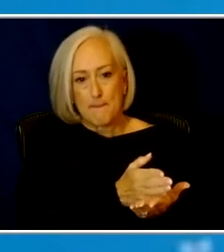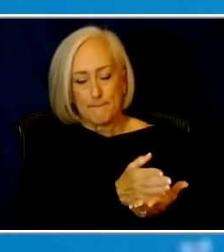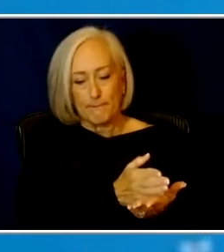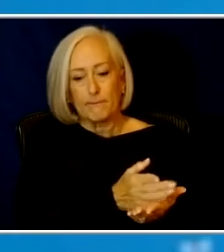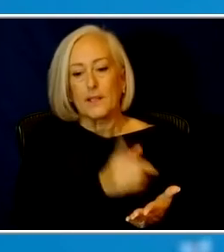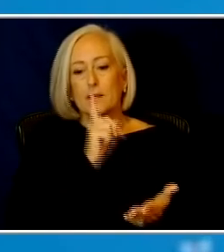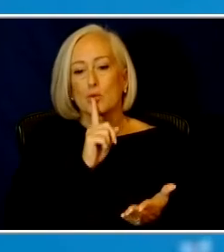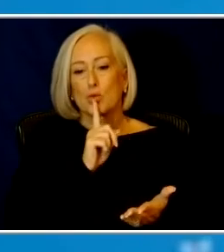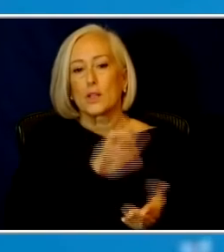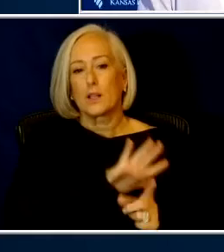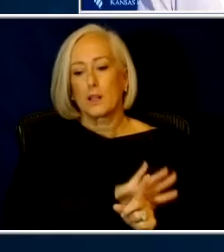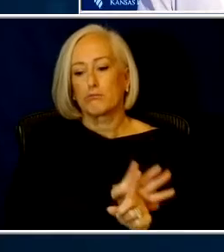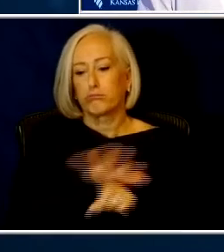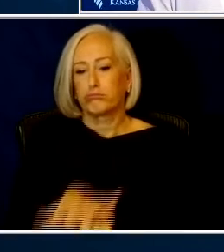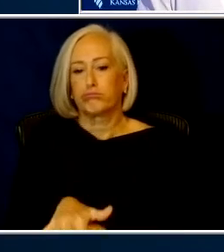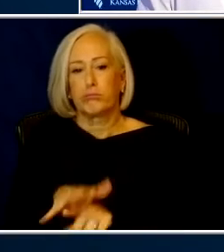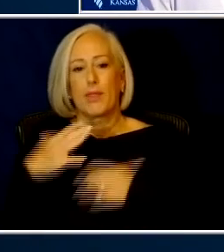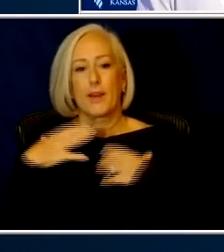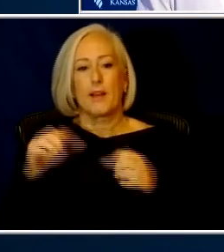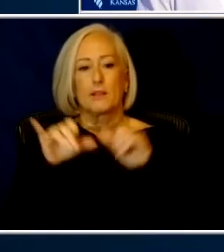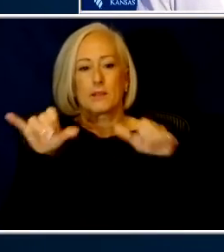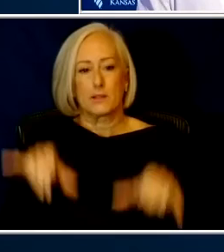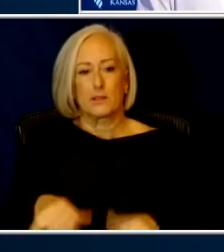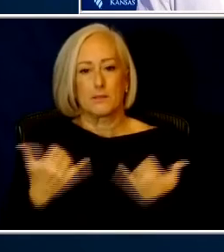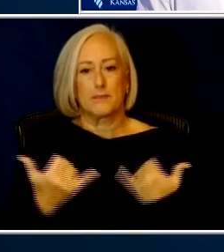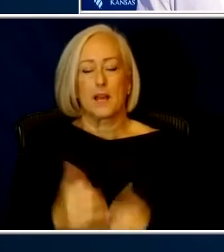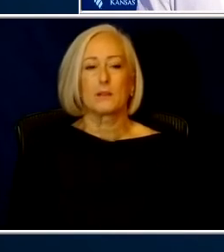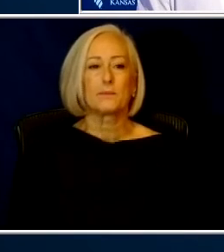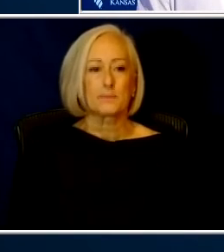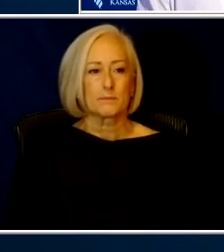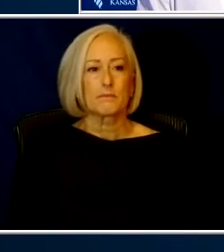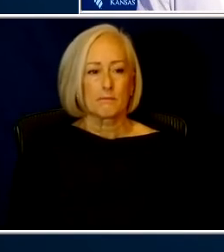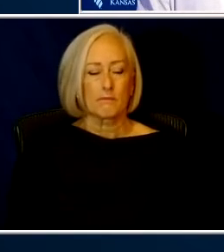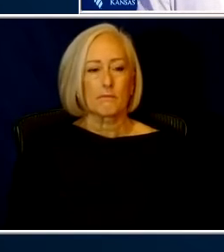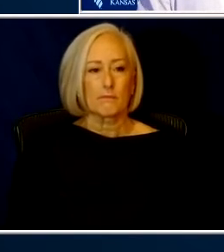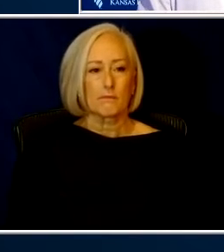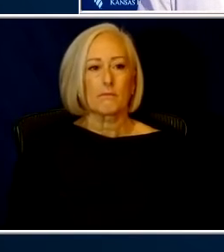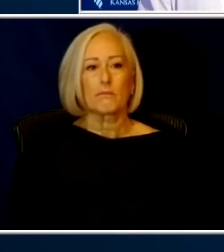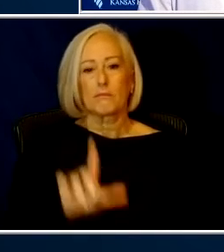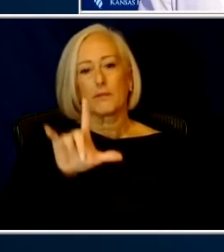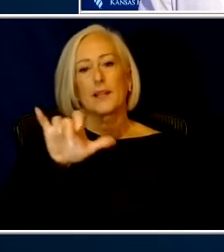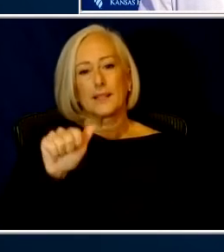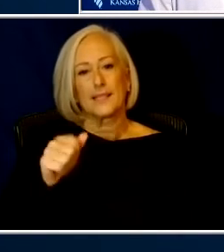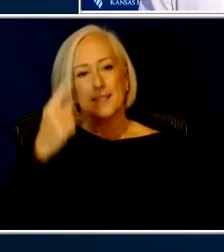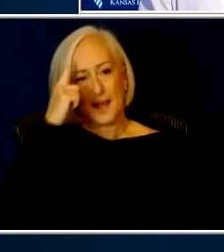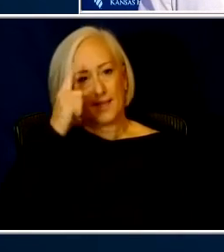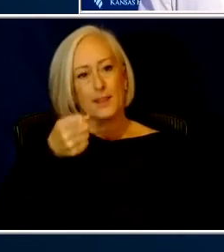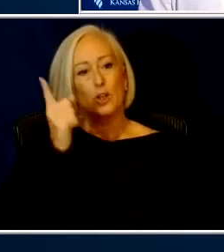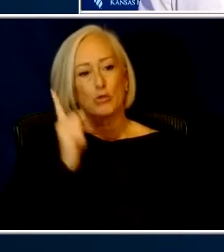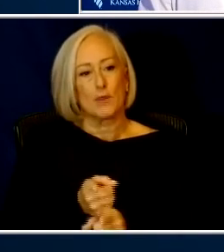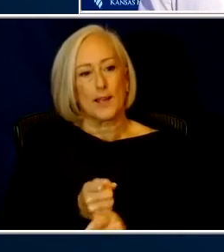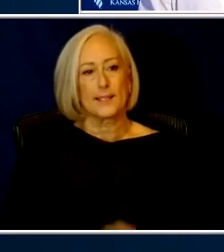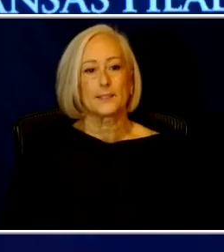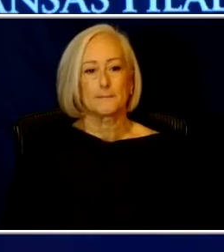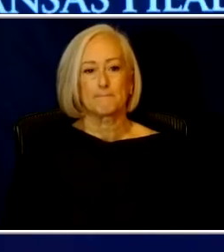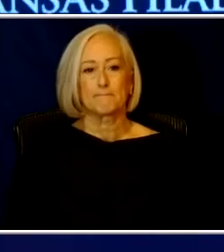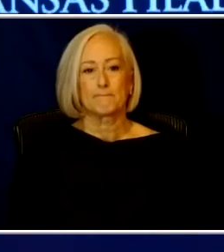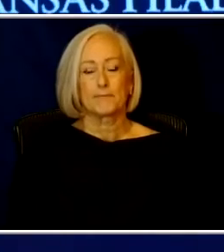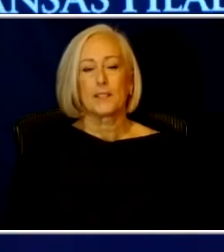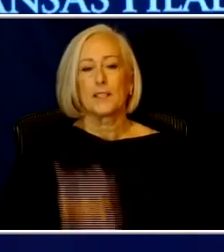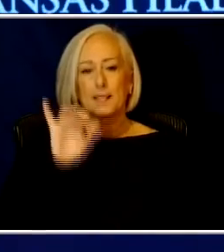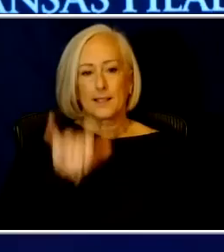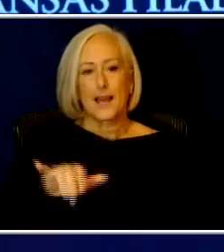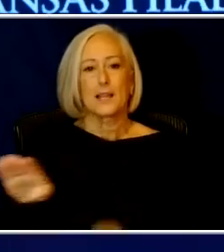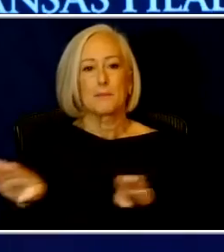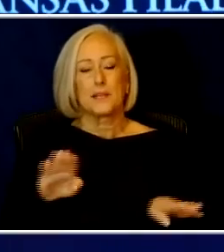sure. Yeah, I think that's exactly right. And I think this behavioral health question is